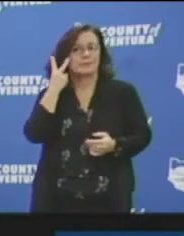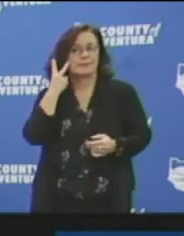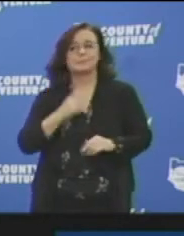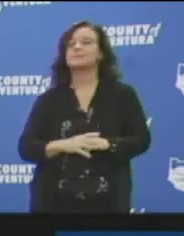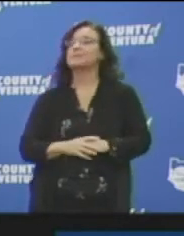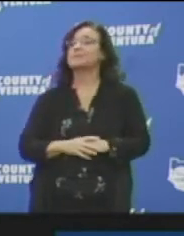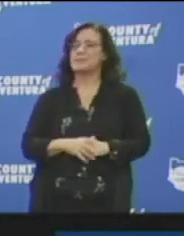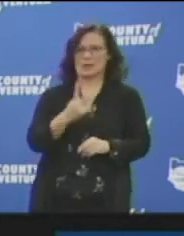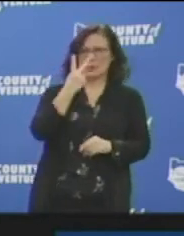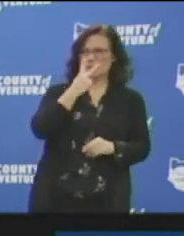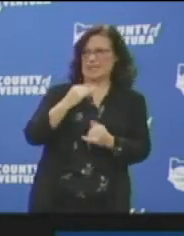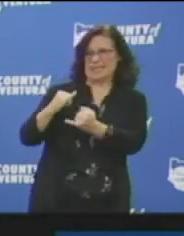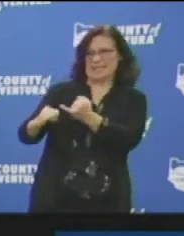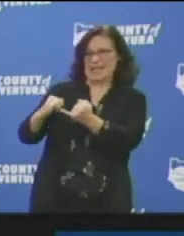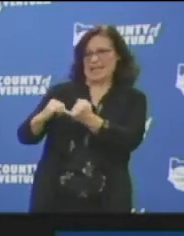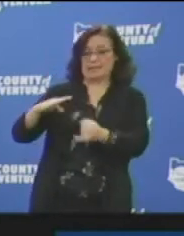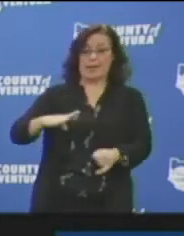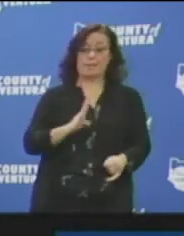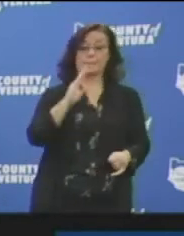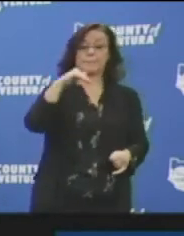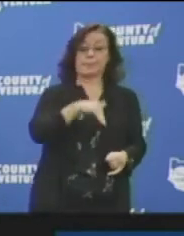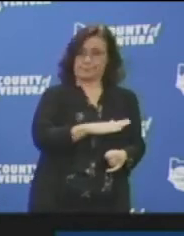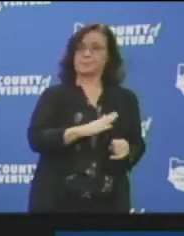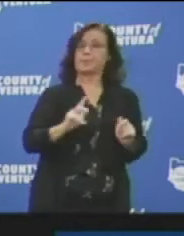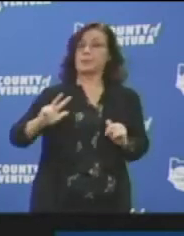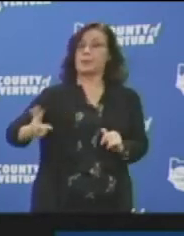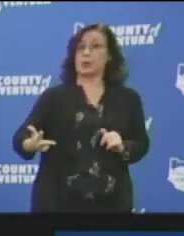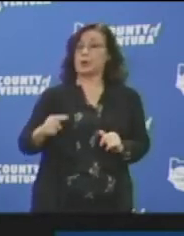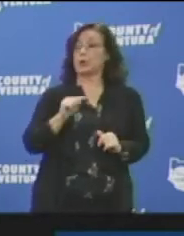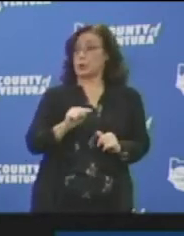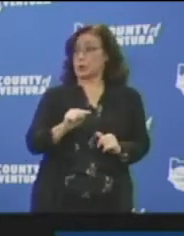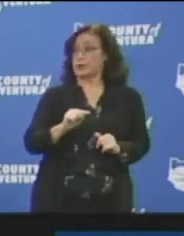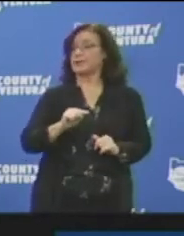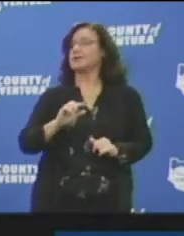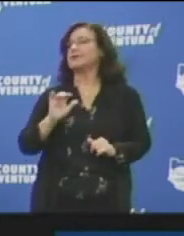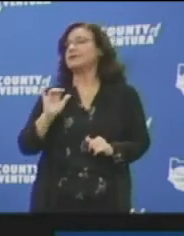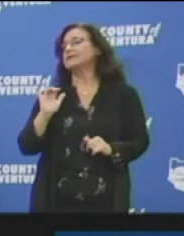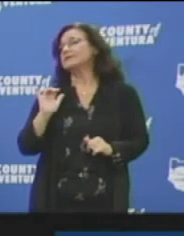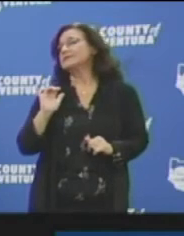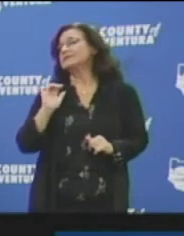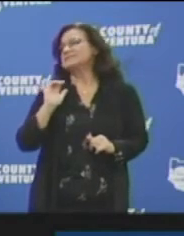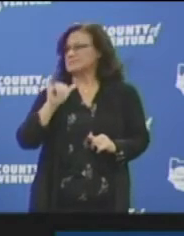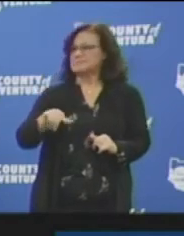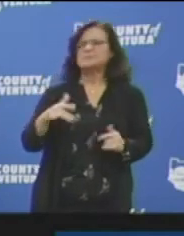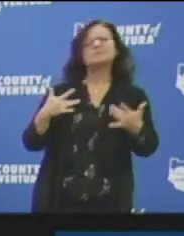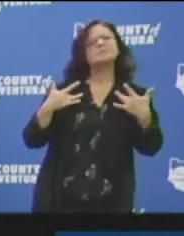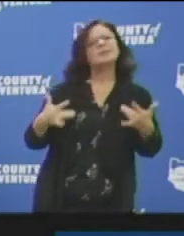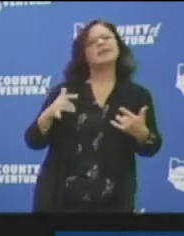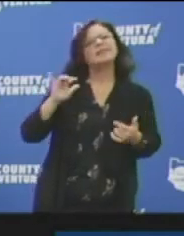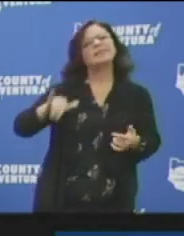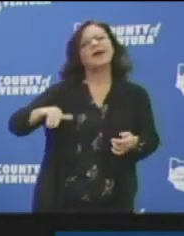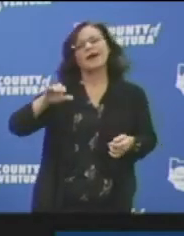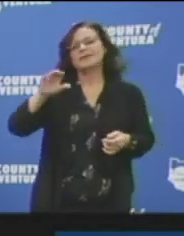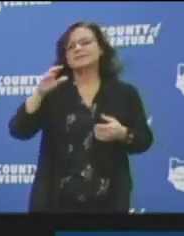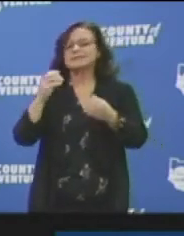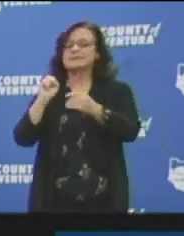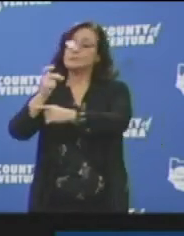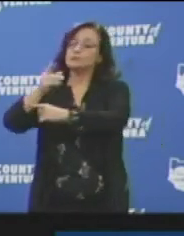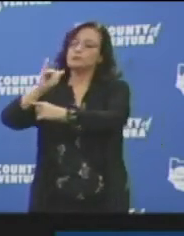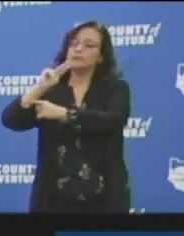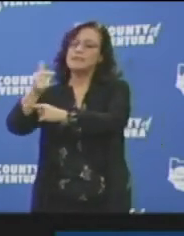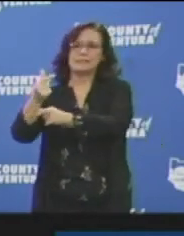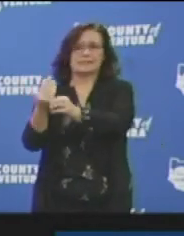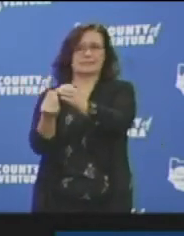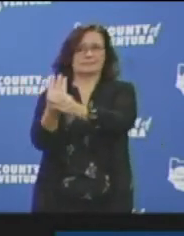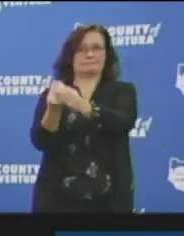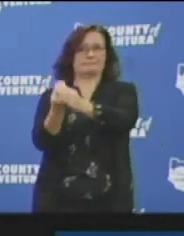curve, which I won't ignore this time, that's destined for late spring or summer ahead of us. Now,